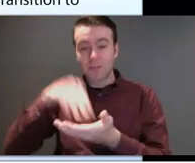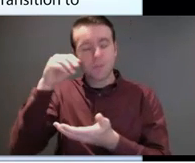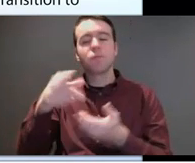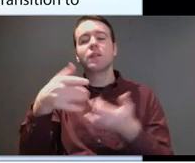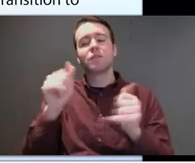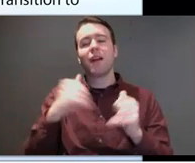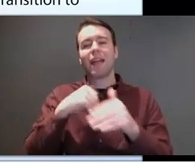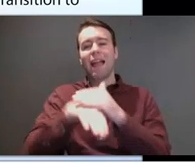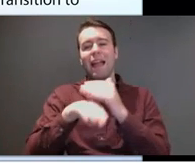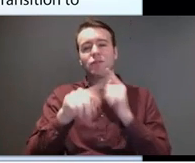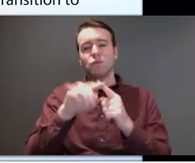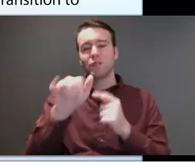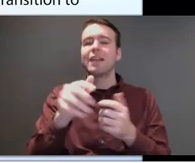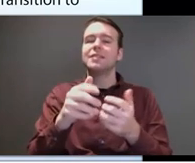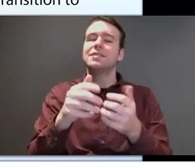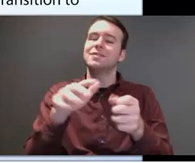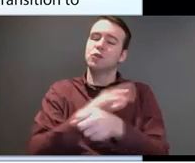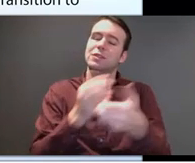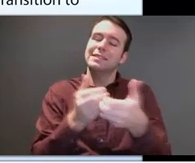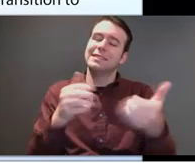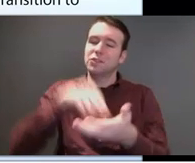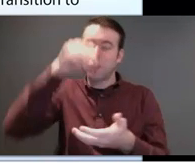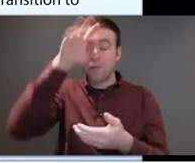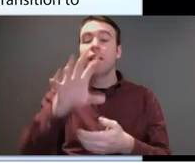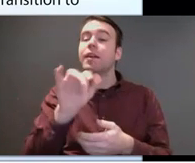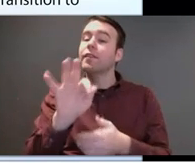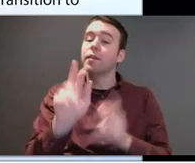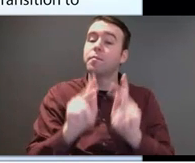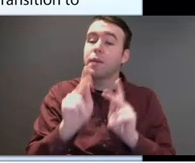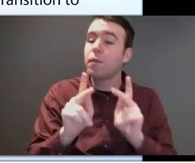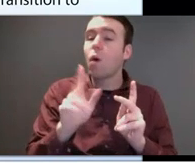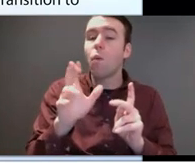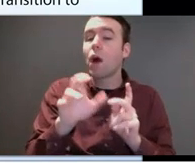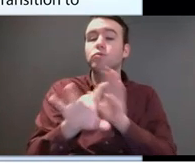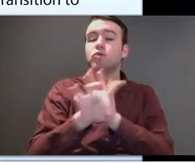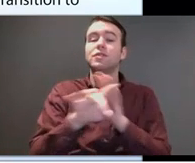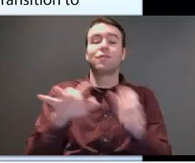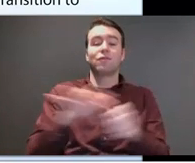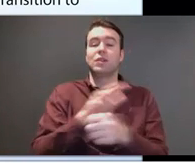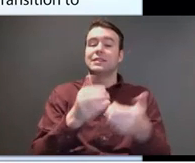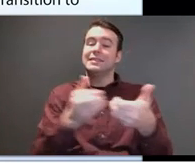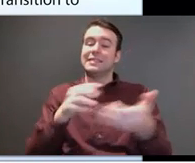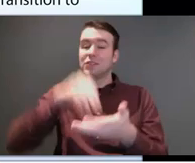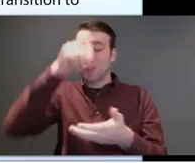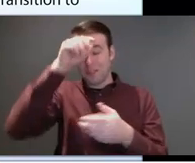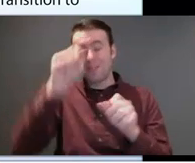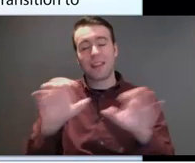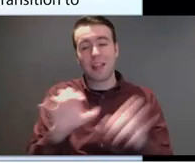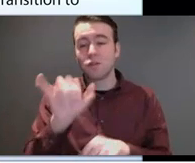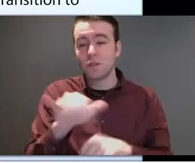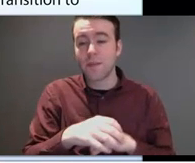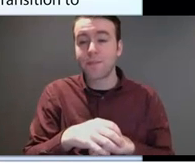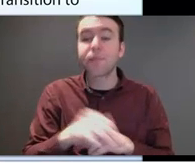have access to that full distance. And then if people just simply want to choose full distance learning, they can do that. The